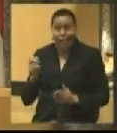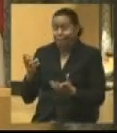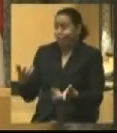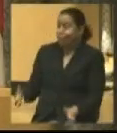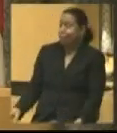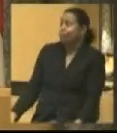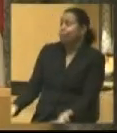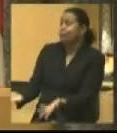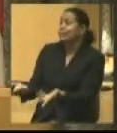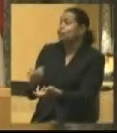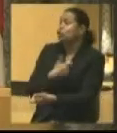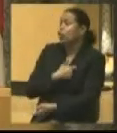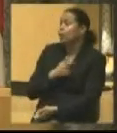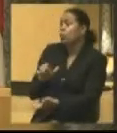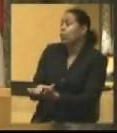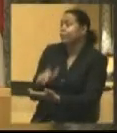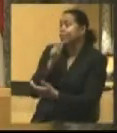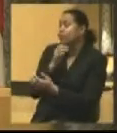say, sorry, your wife's not free.